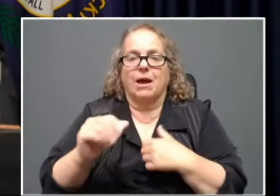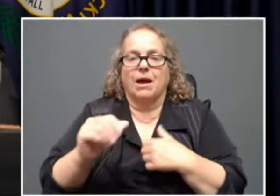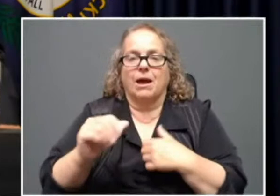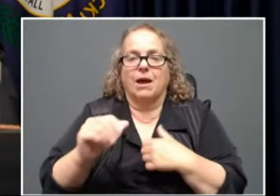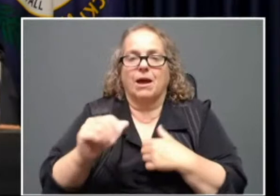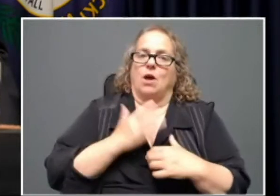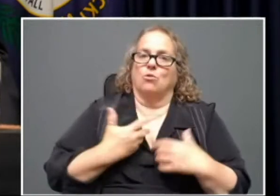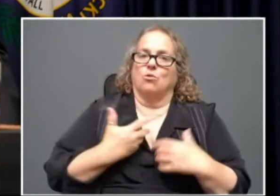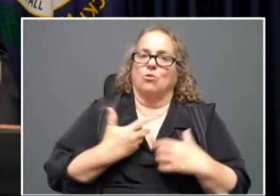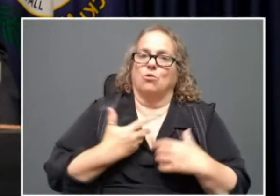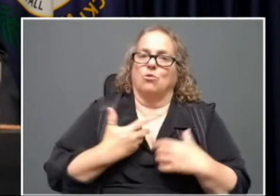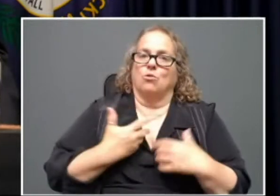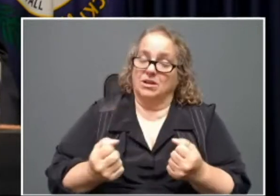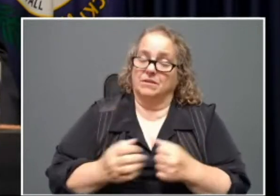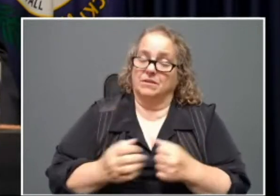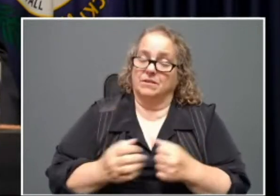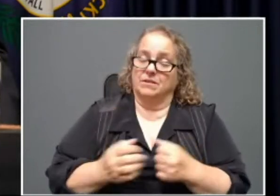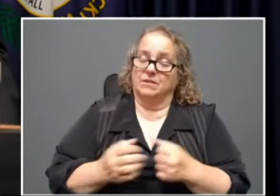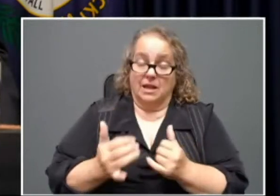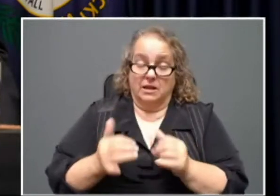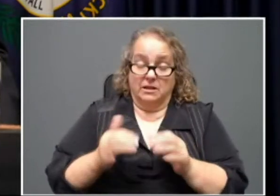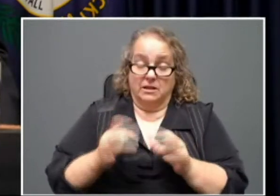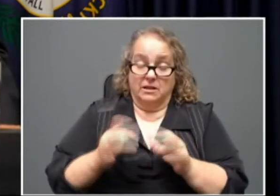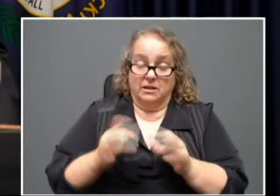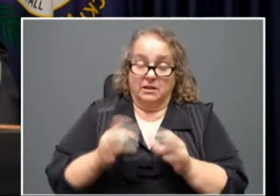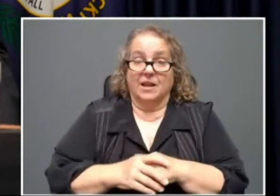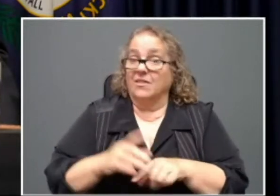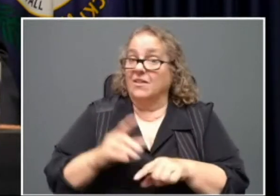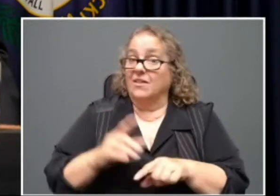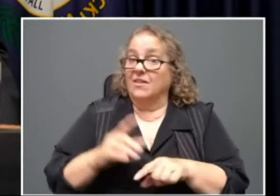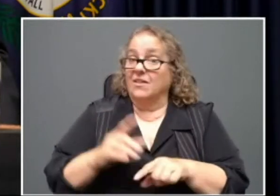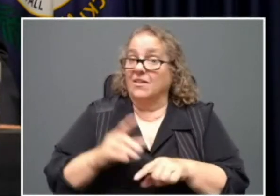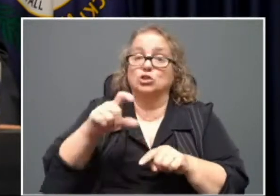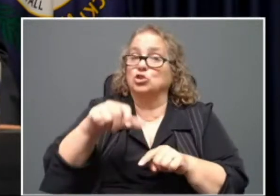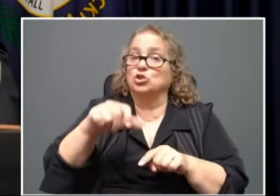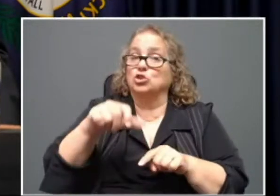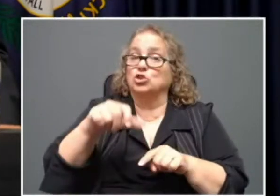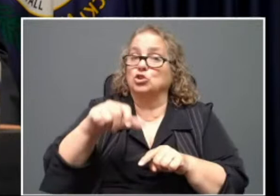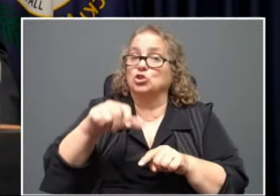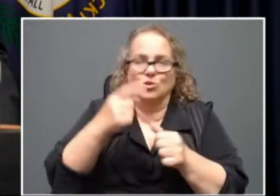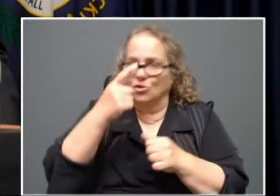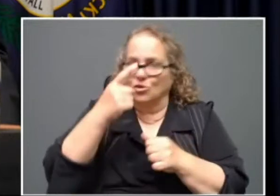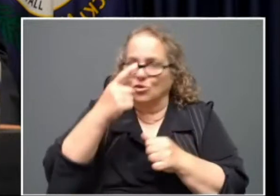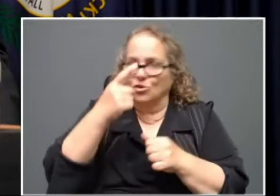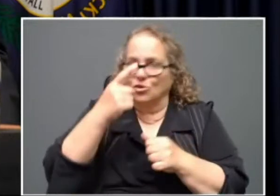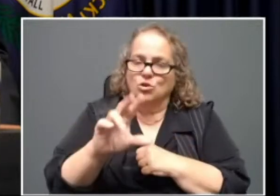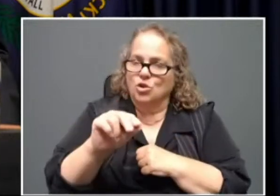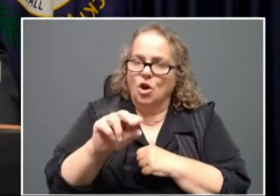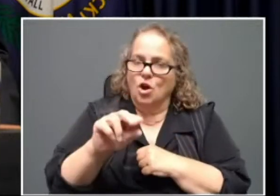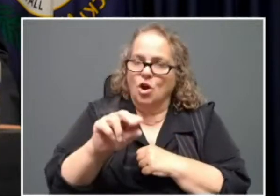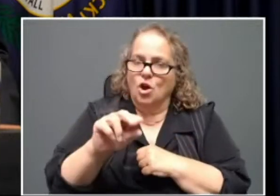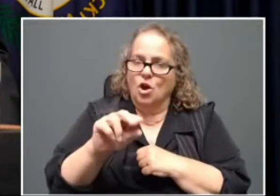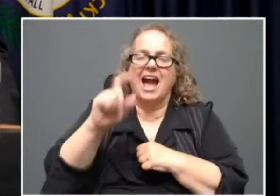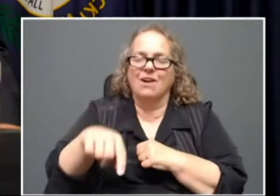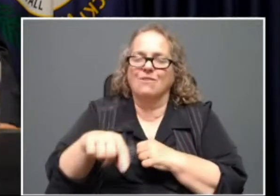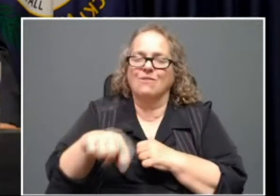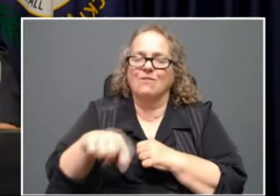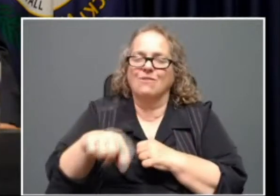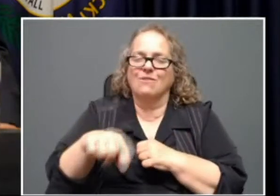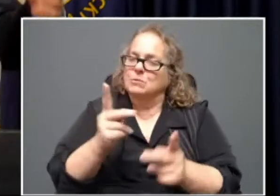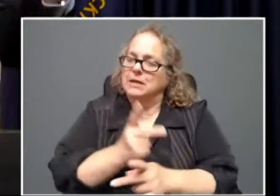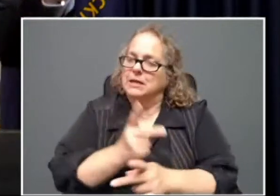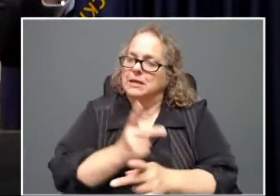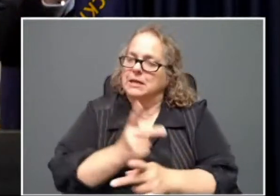Now, they cannot and they should not continue forever. So what we have to do is we got to thread this needle. In other words, not try to say